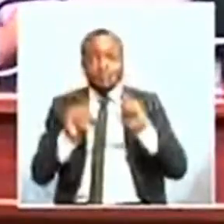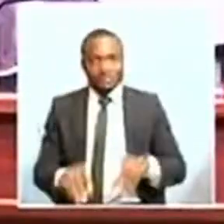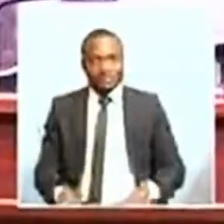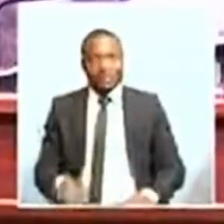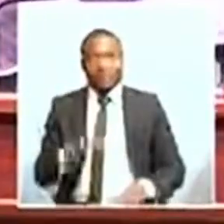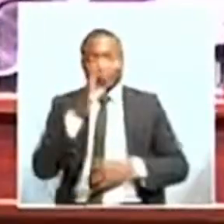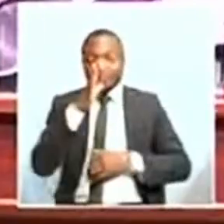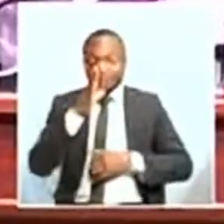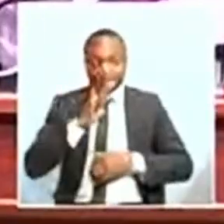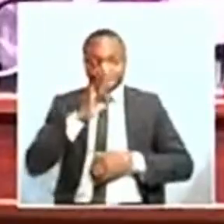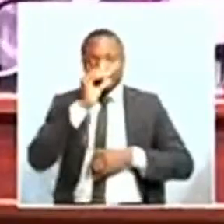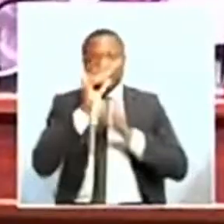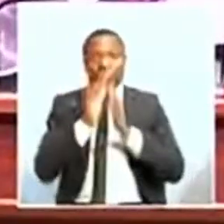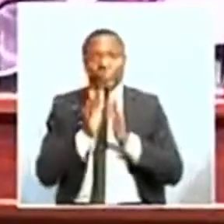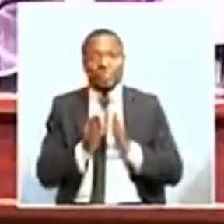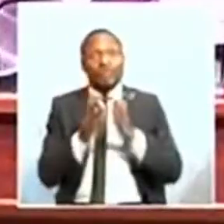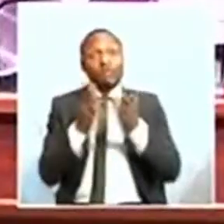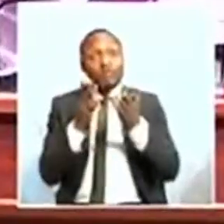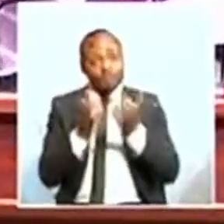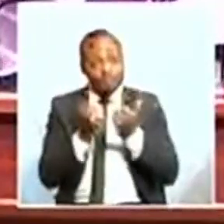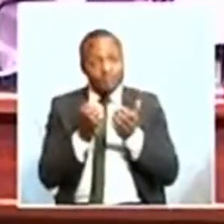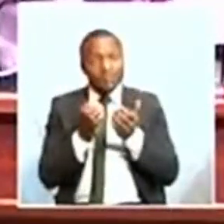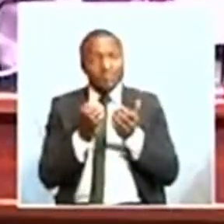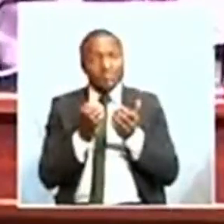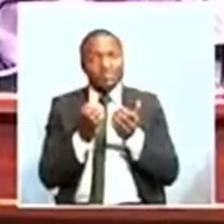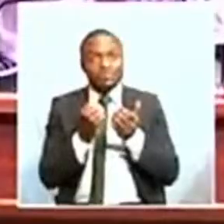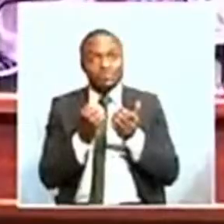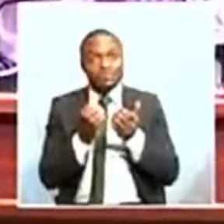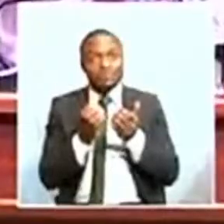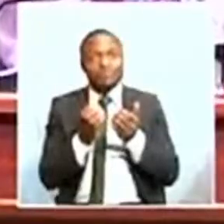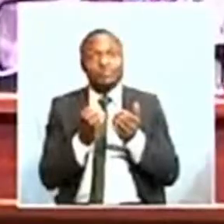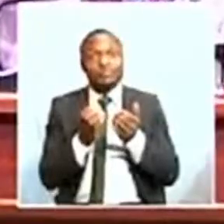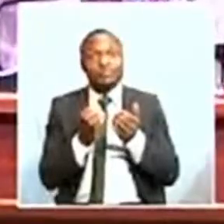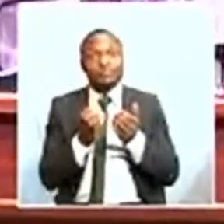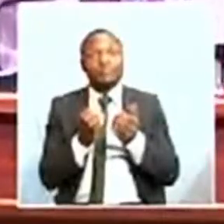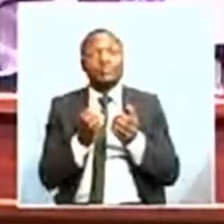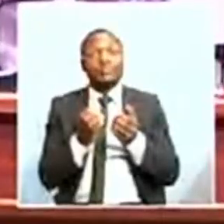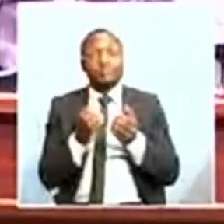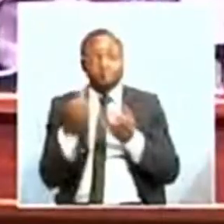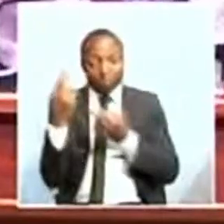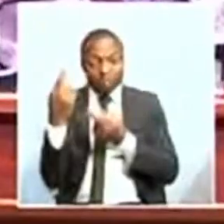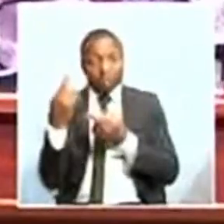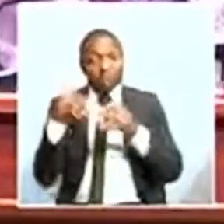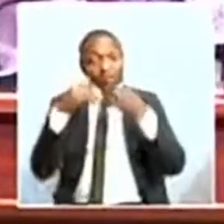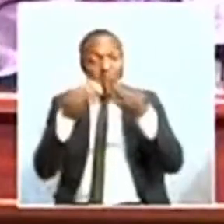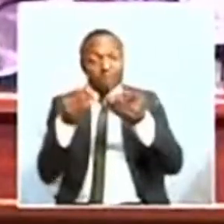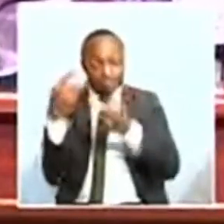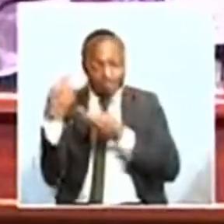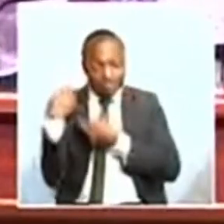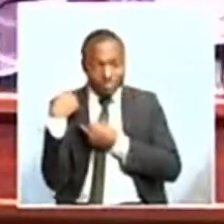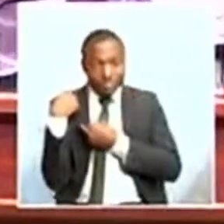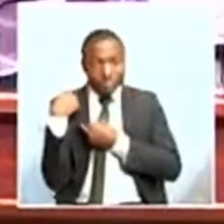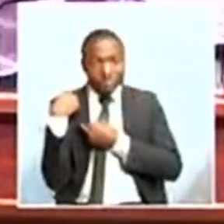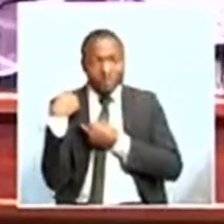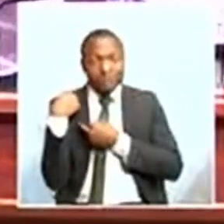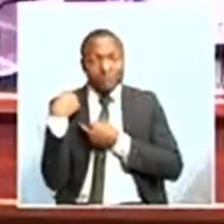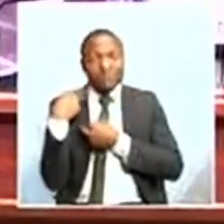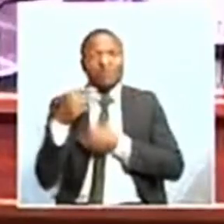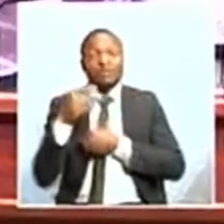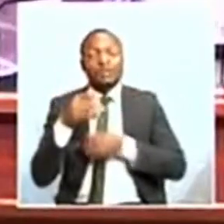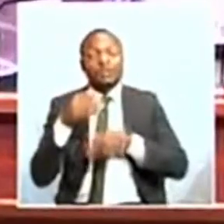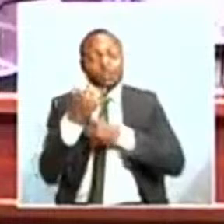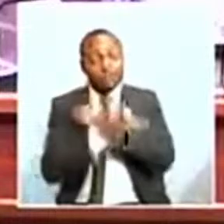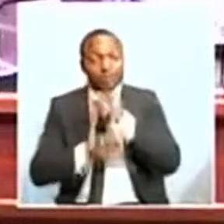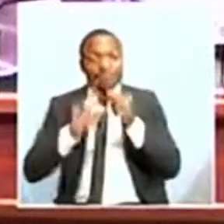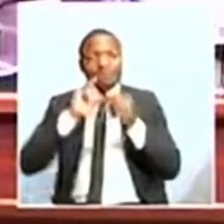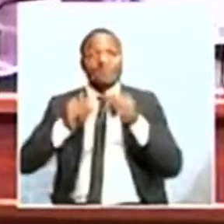Madam Speaker, our surveillance and response teams across the country have on the high alert for any